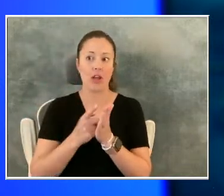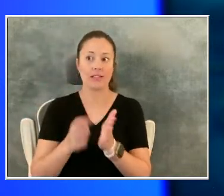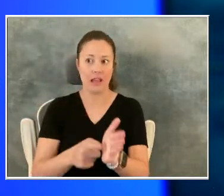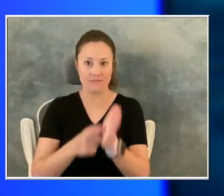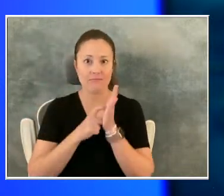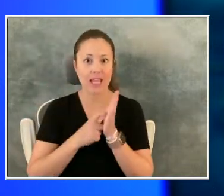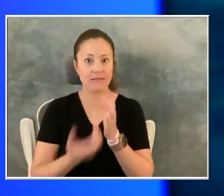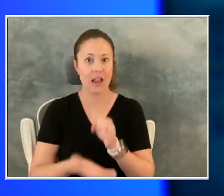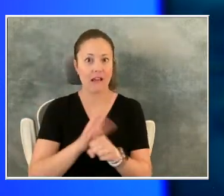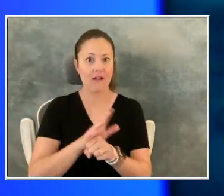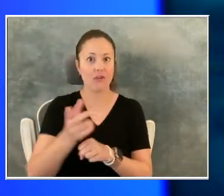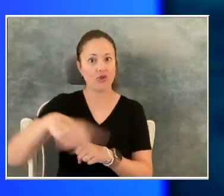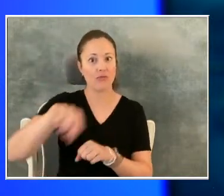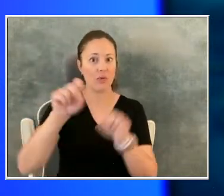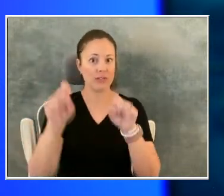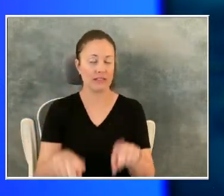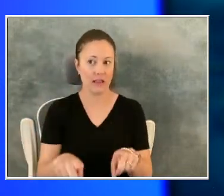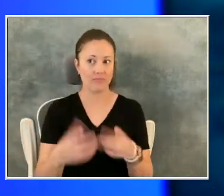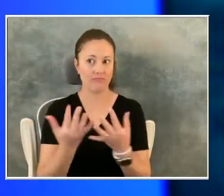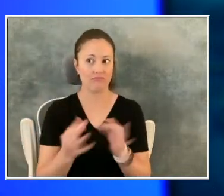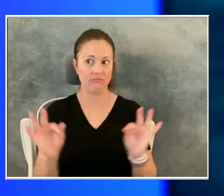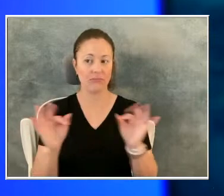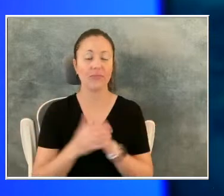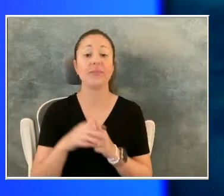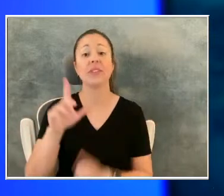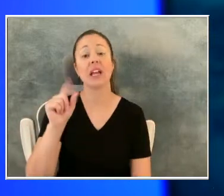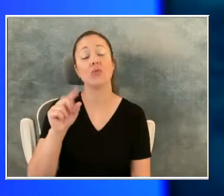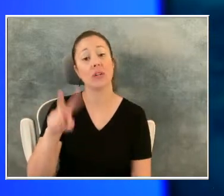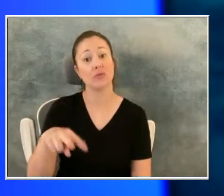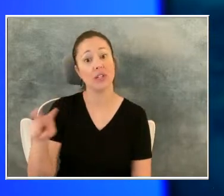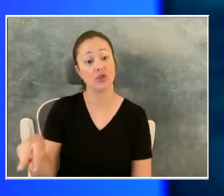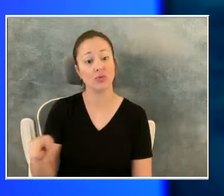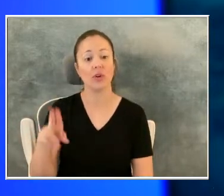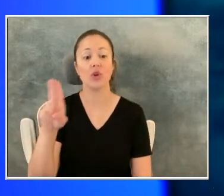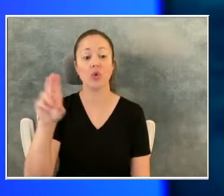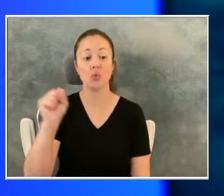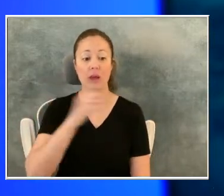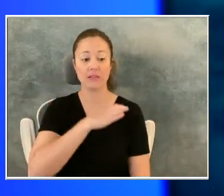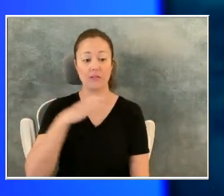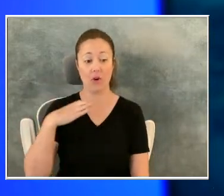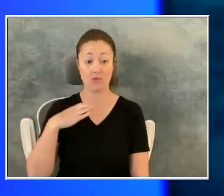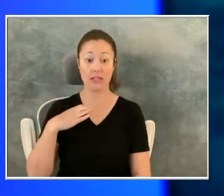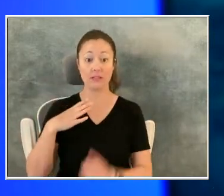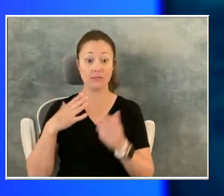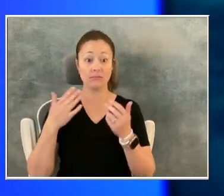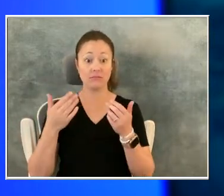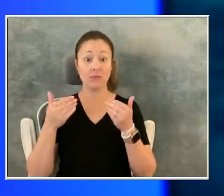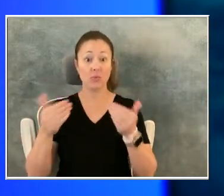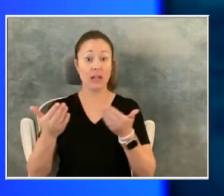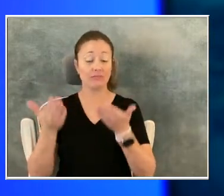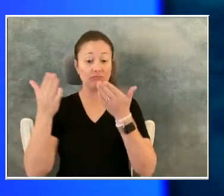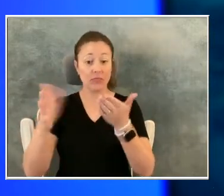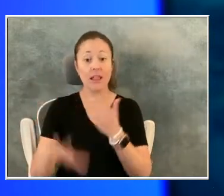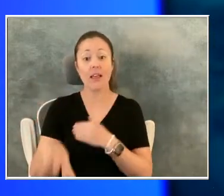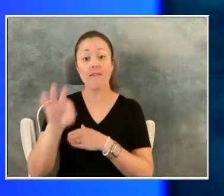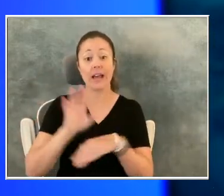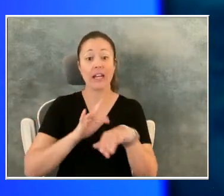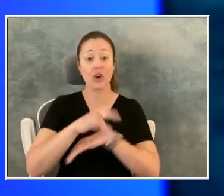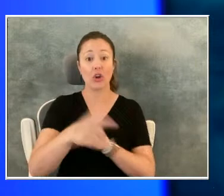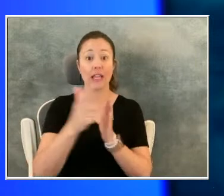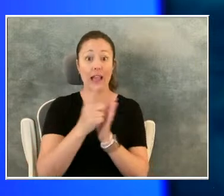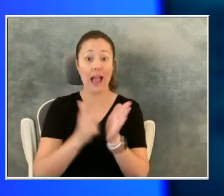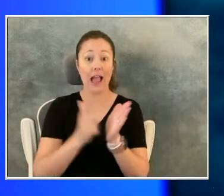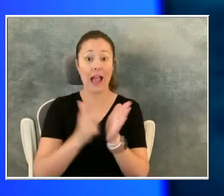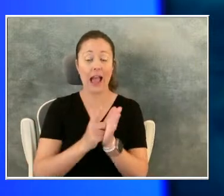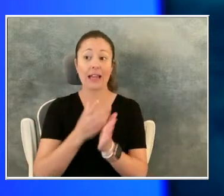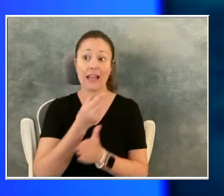at no cost. In 2022, U.S. Congress members did introduce the Find It Early Act and are hoping to push